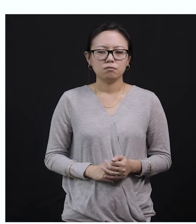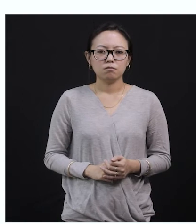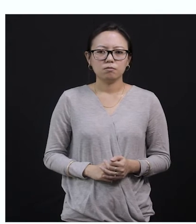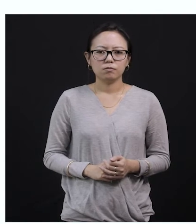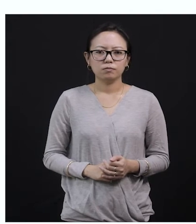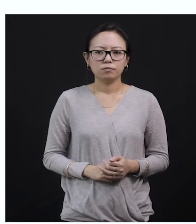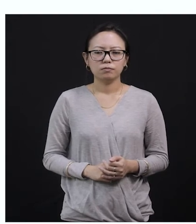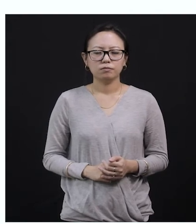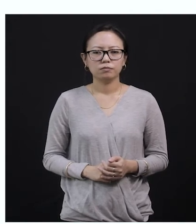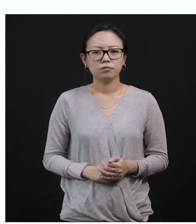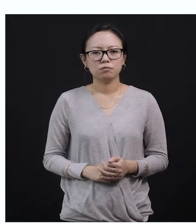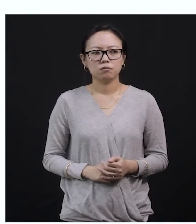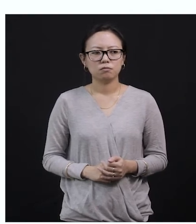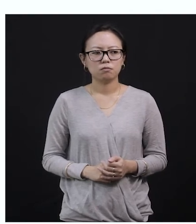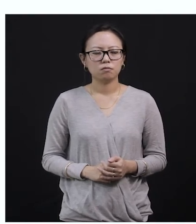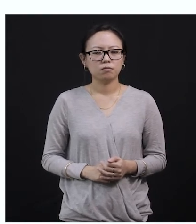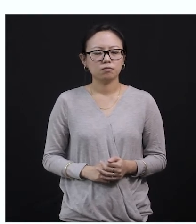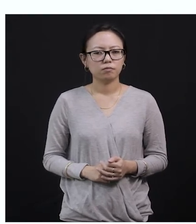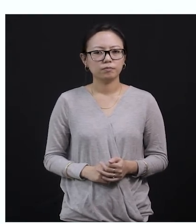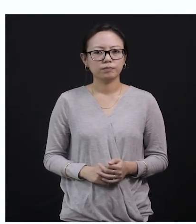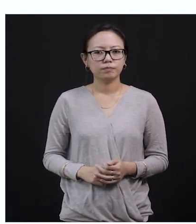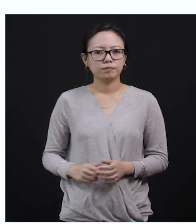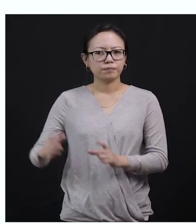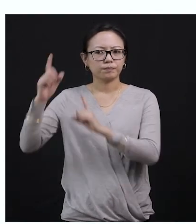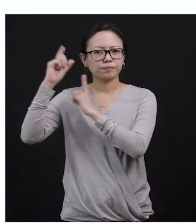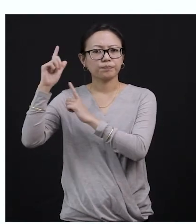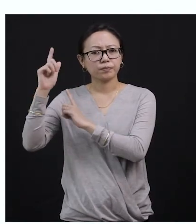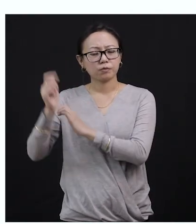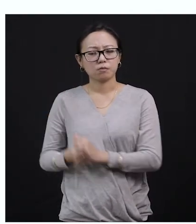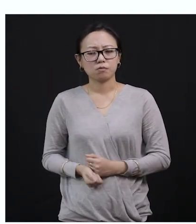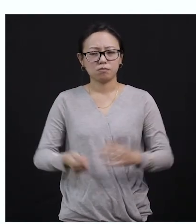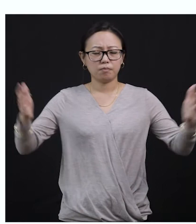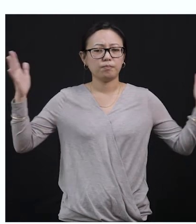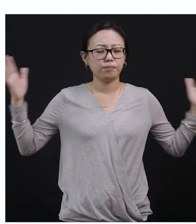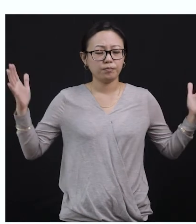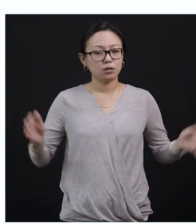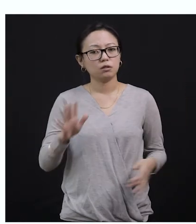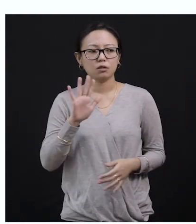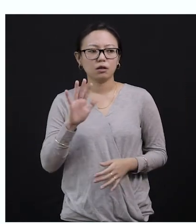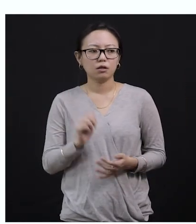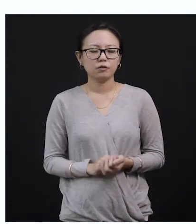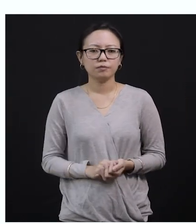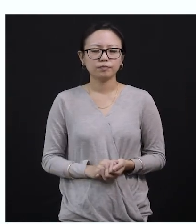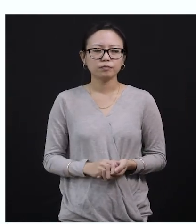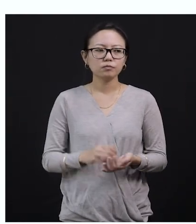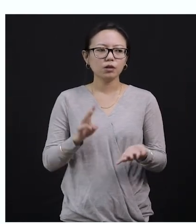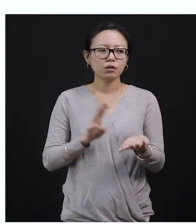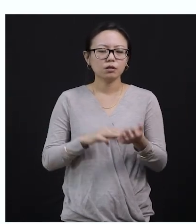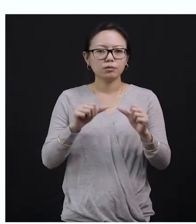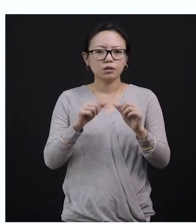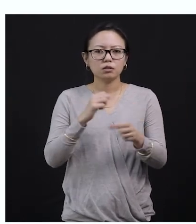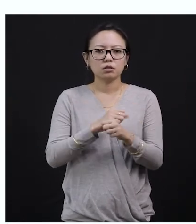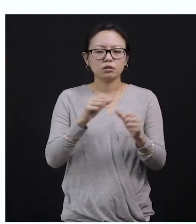able to protect their kingdom. Also, they had a very large army. So by the time when Magadha became a